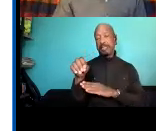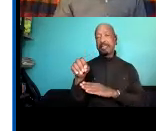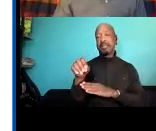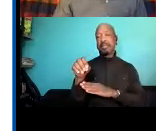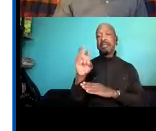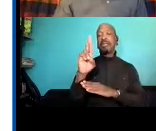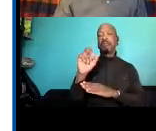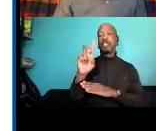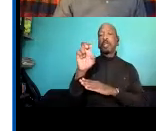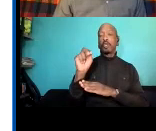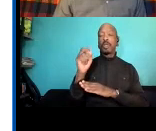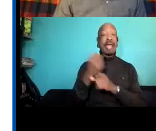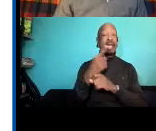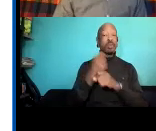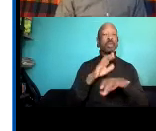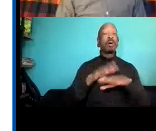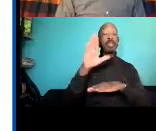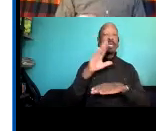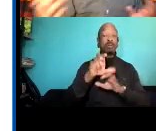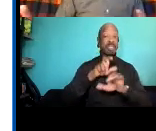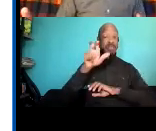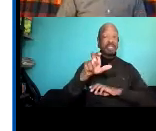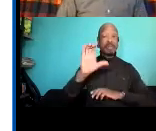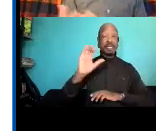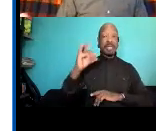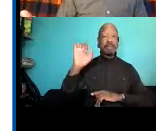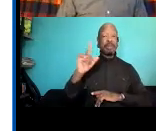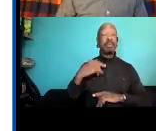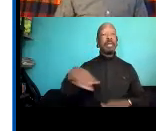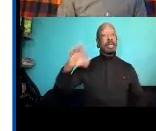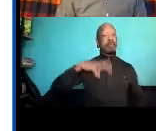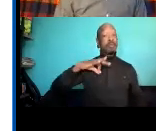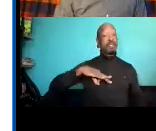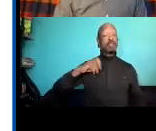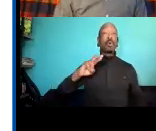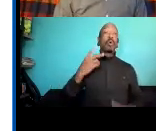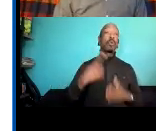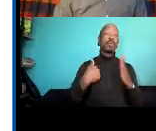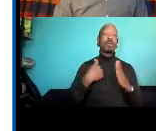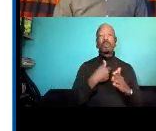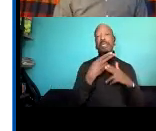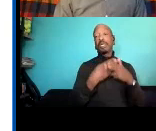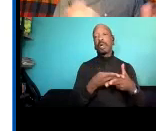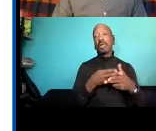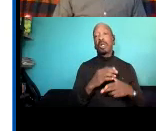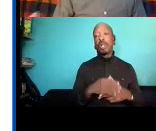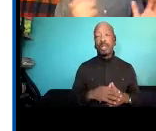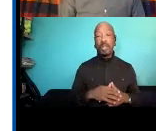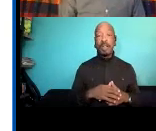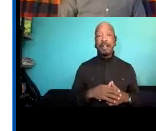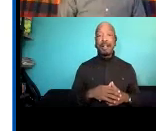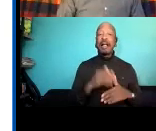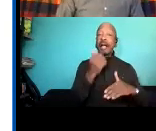annual return on that capital investment. And profits, or what we call under the tax code